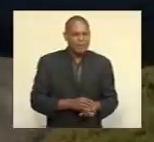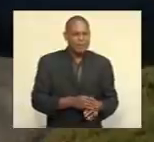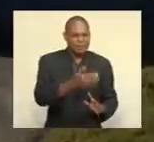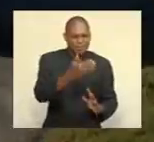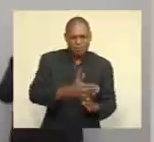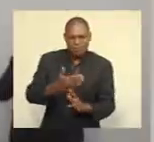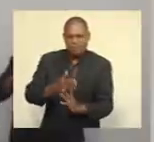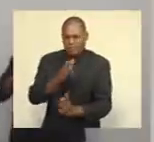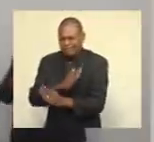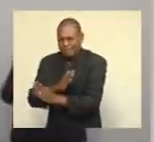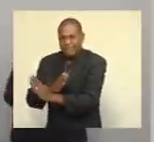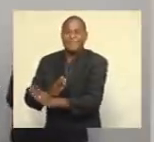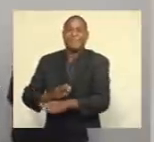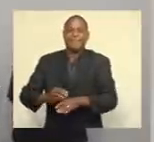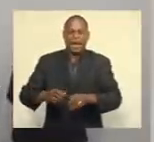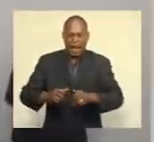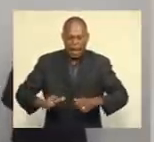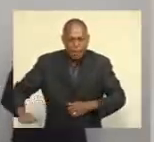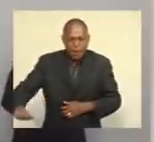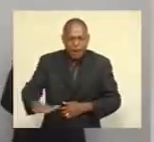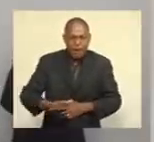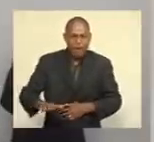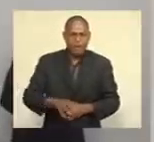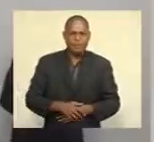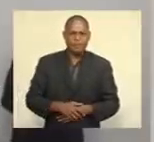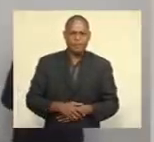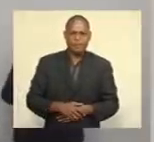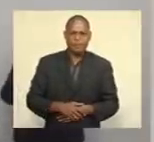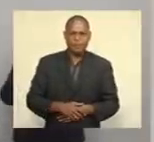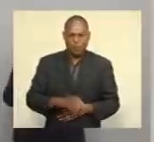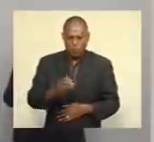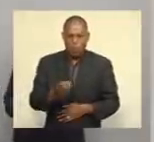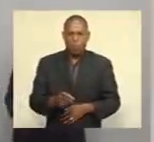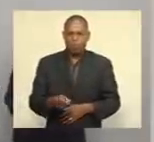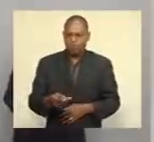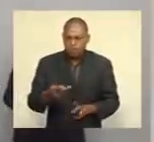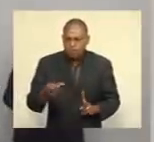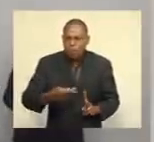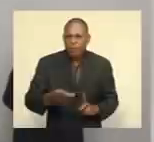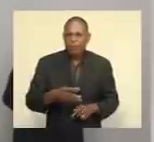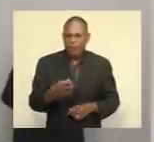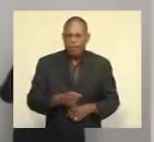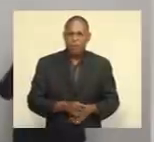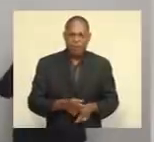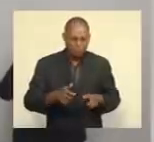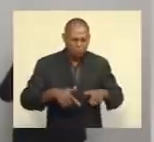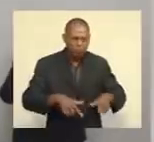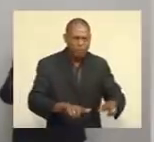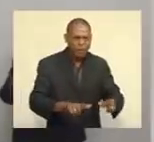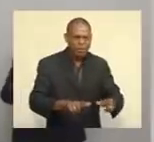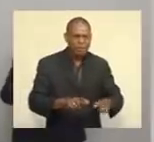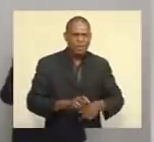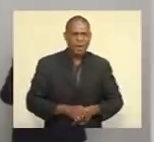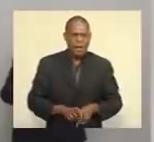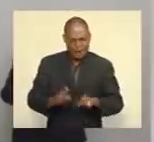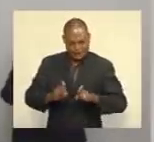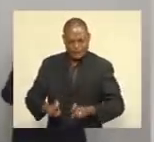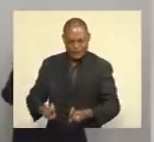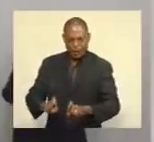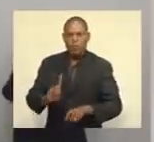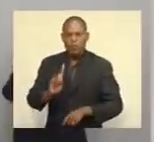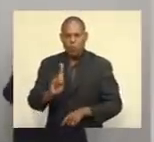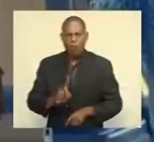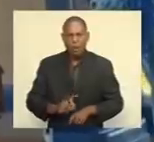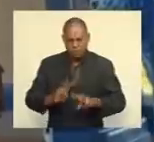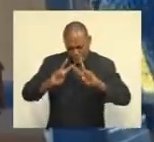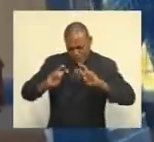of screening spots, both fixed and mobile, that we will then keep searching for